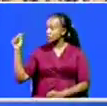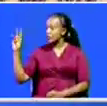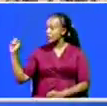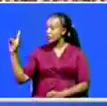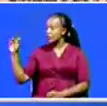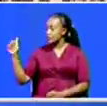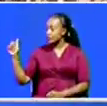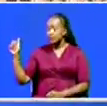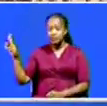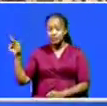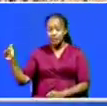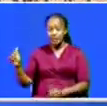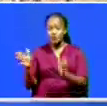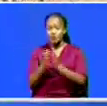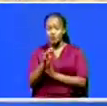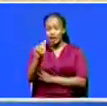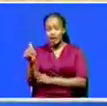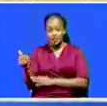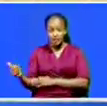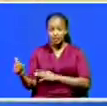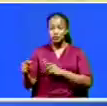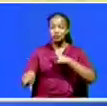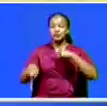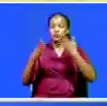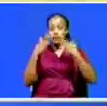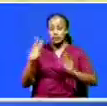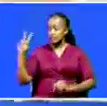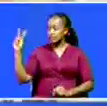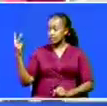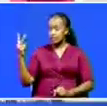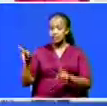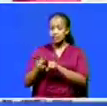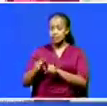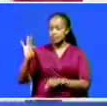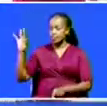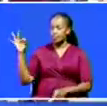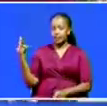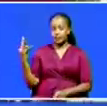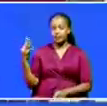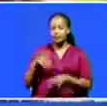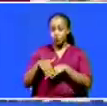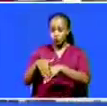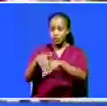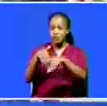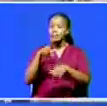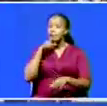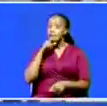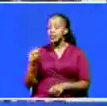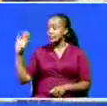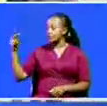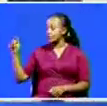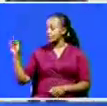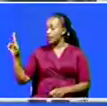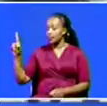2017 World Cross-Country medalist Lilian Kasait finished second and third, respectively. In the men's race, Charles